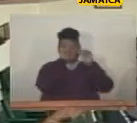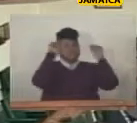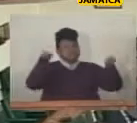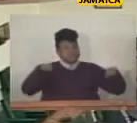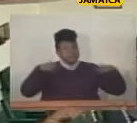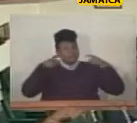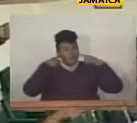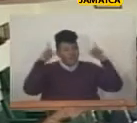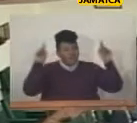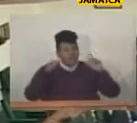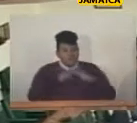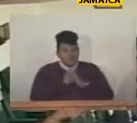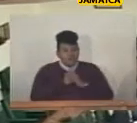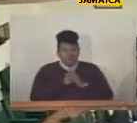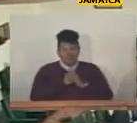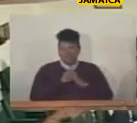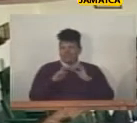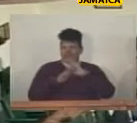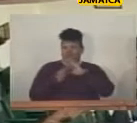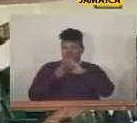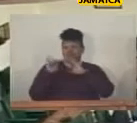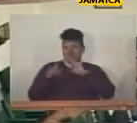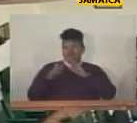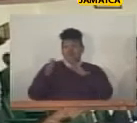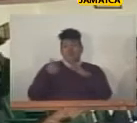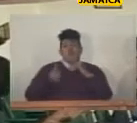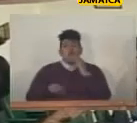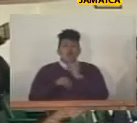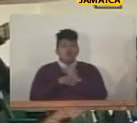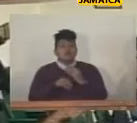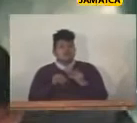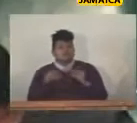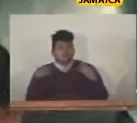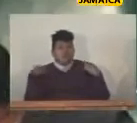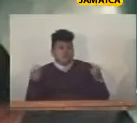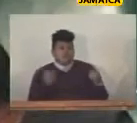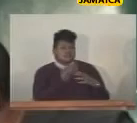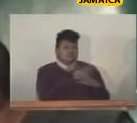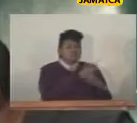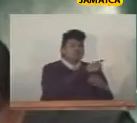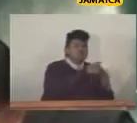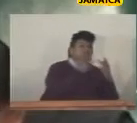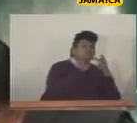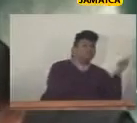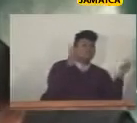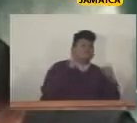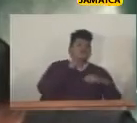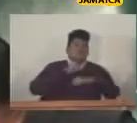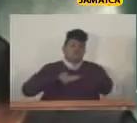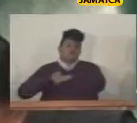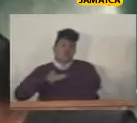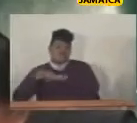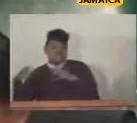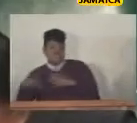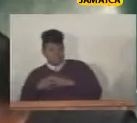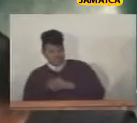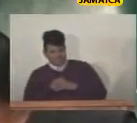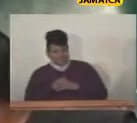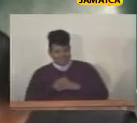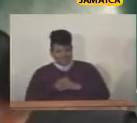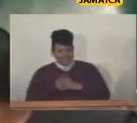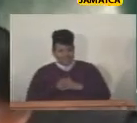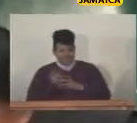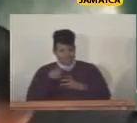Mr. President, it is in this way that we build confidence between the public and the security forces. We need to support